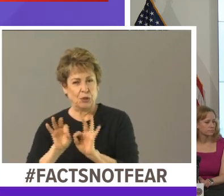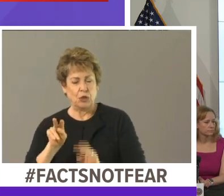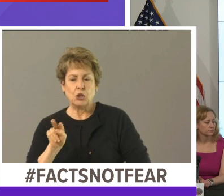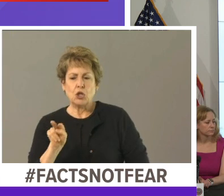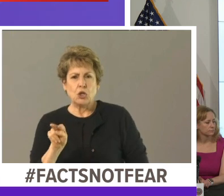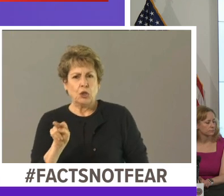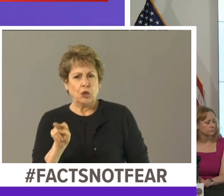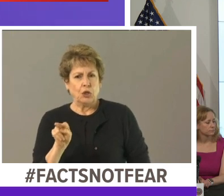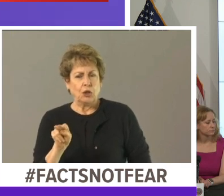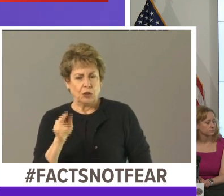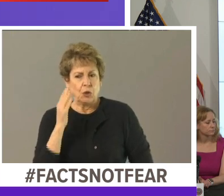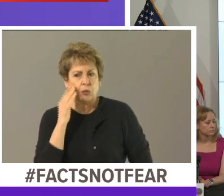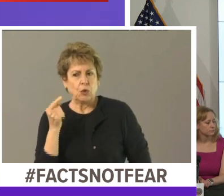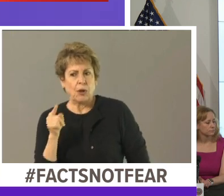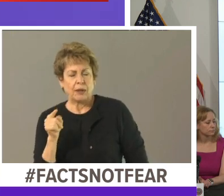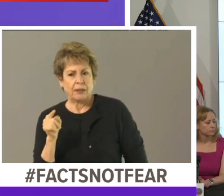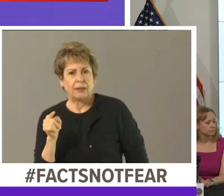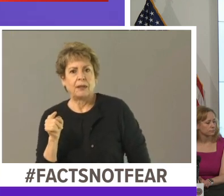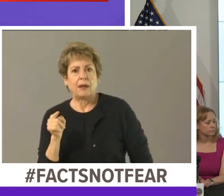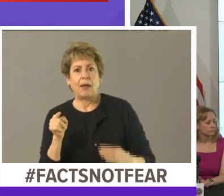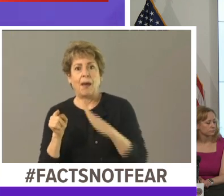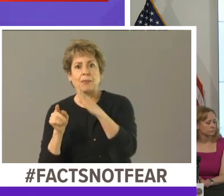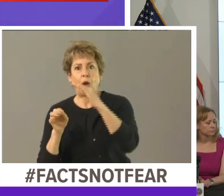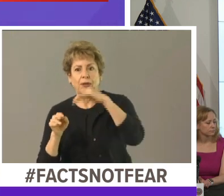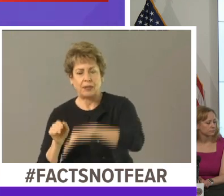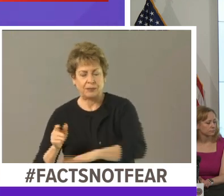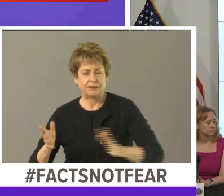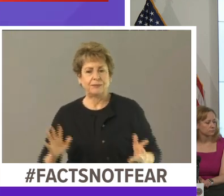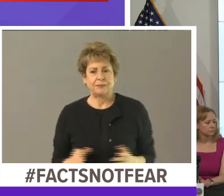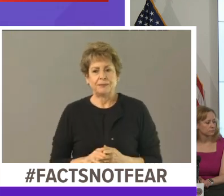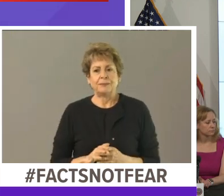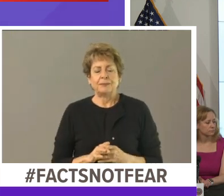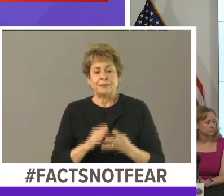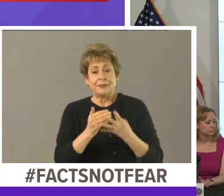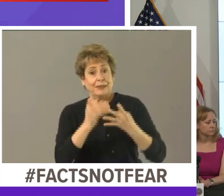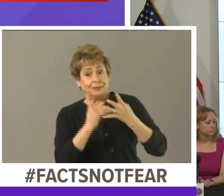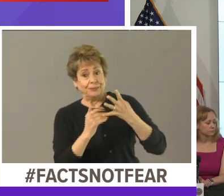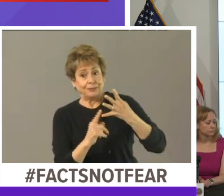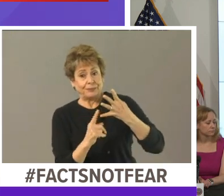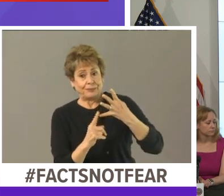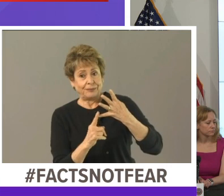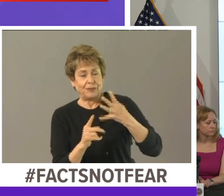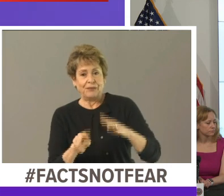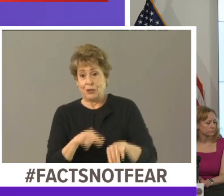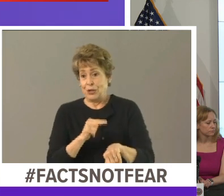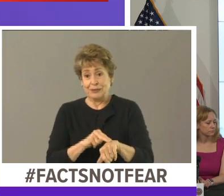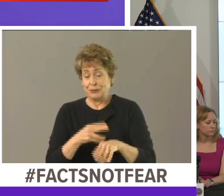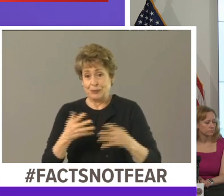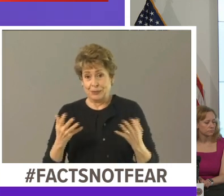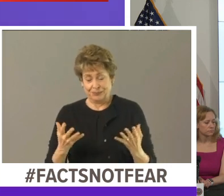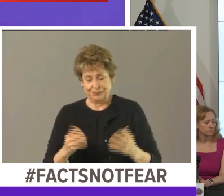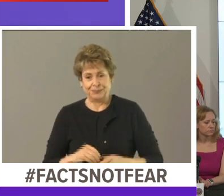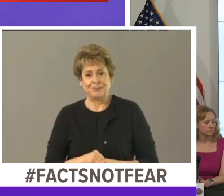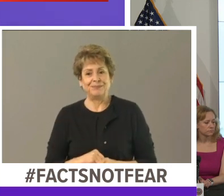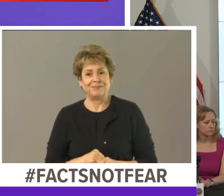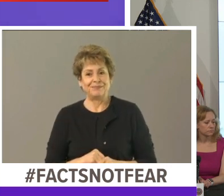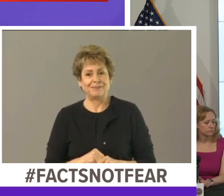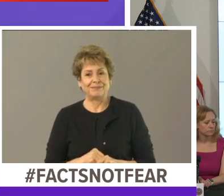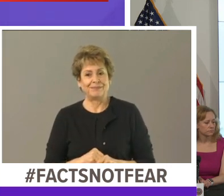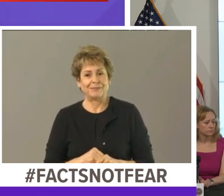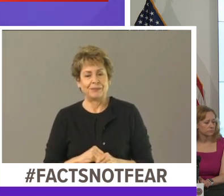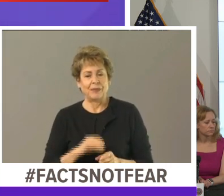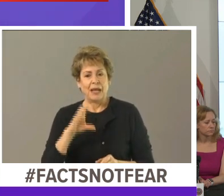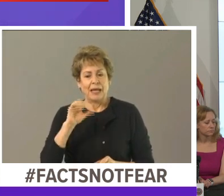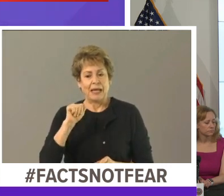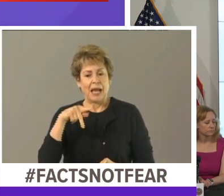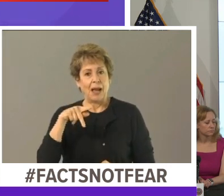Arizona. And of course, capacity. Capacity is something we think about every day of the week and every day of the month. That's both